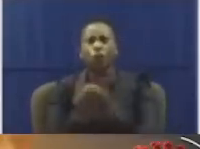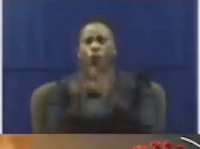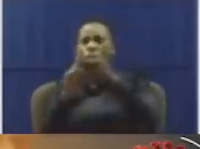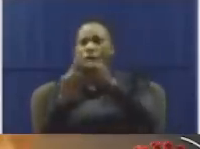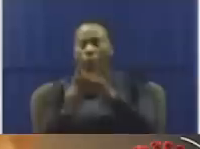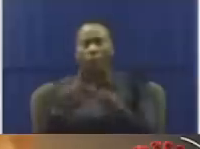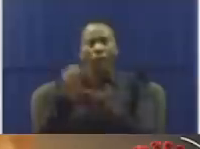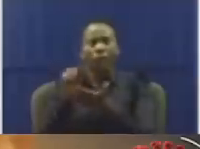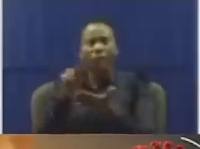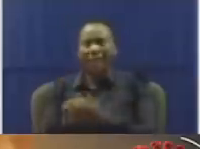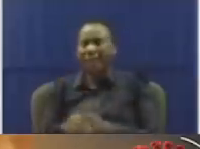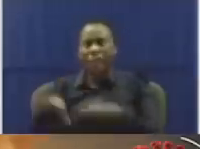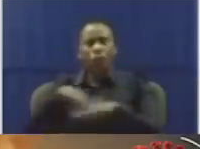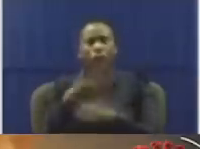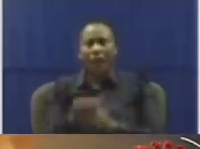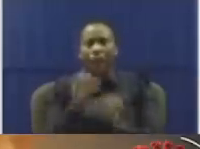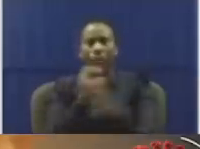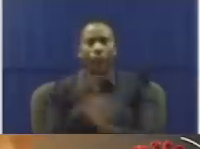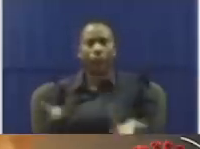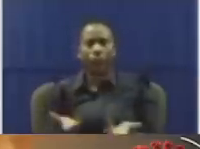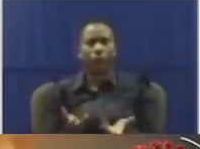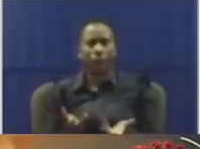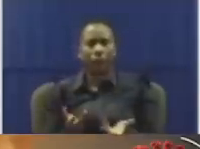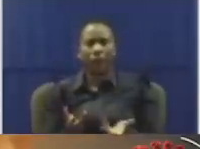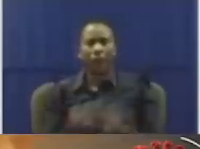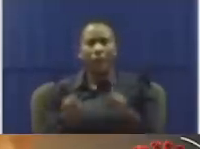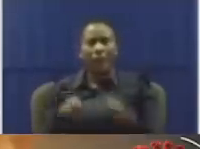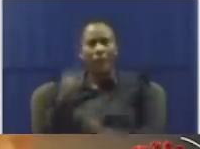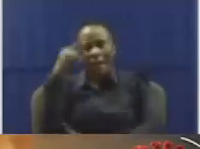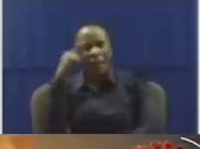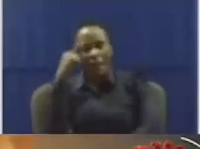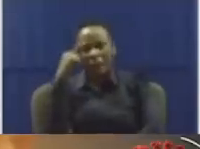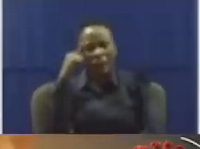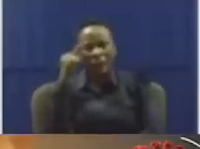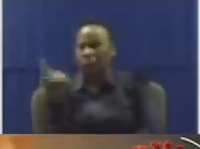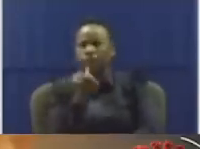birthday parties. And they cannot even imagine that kind of money.